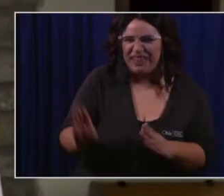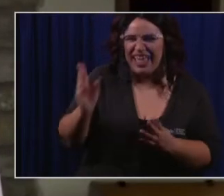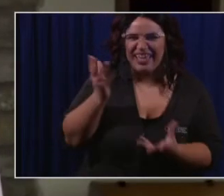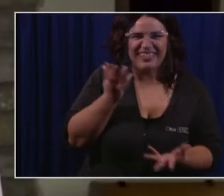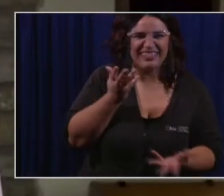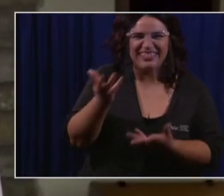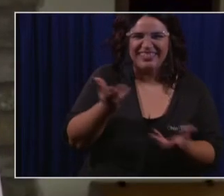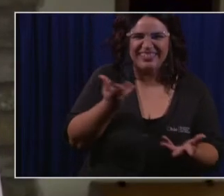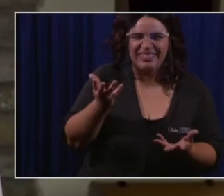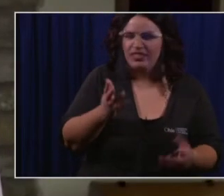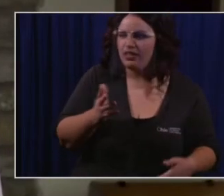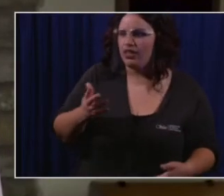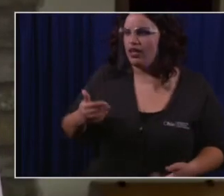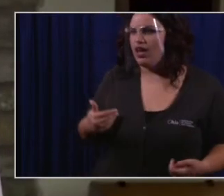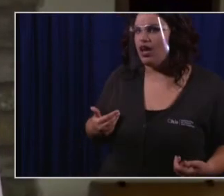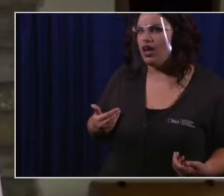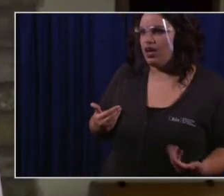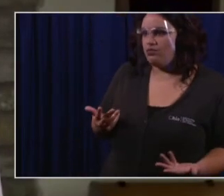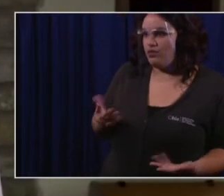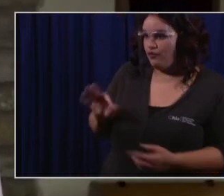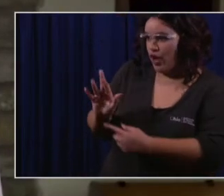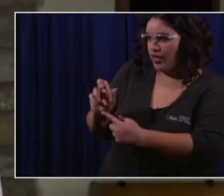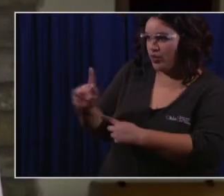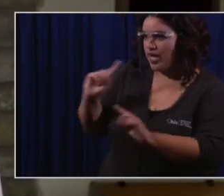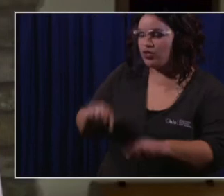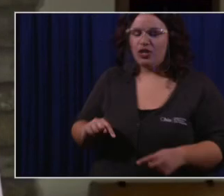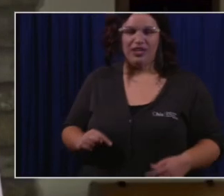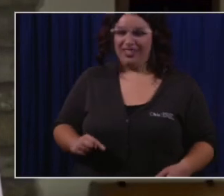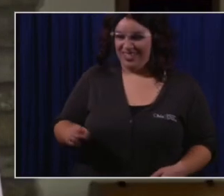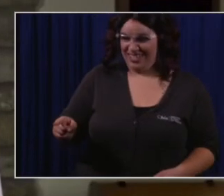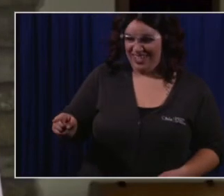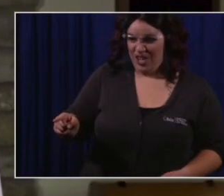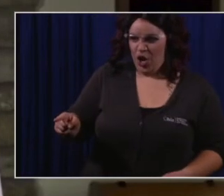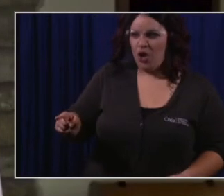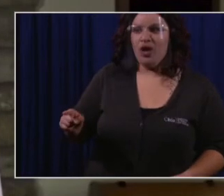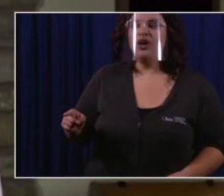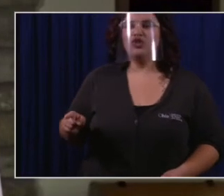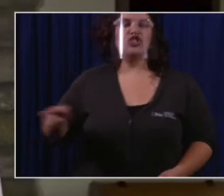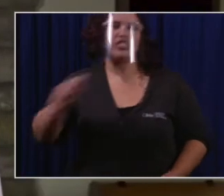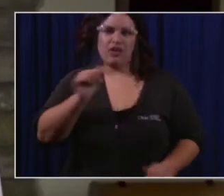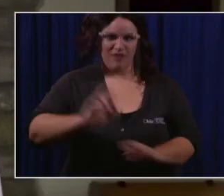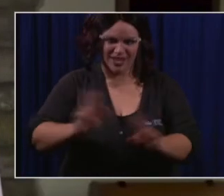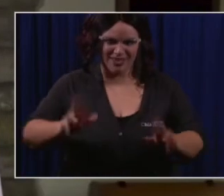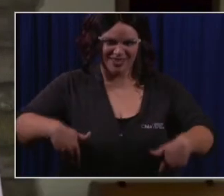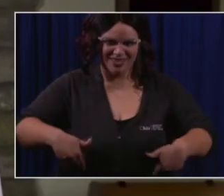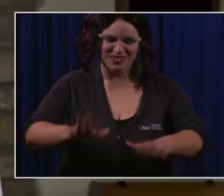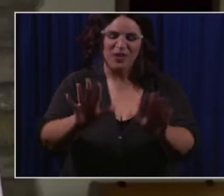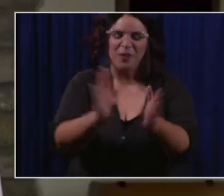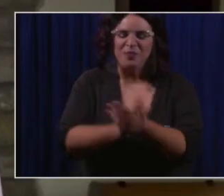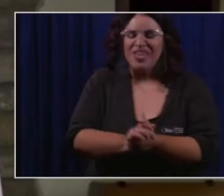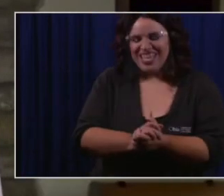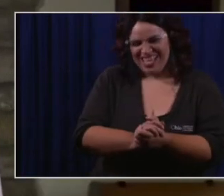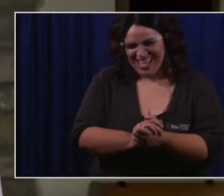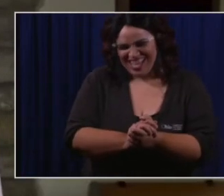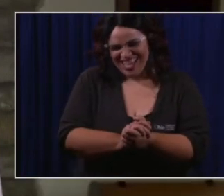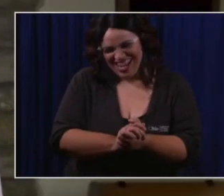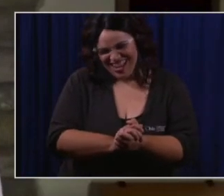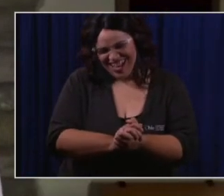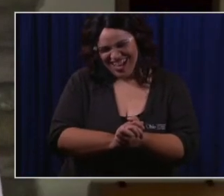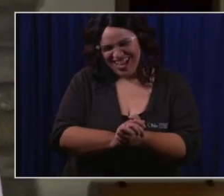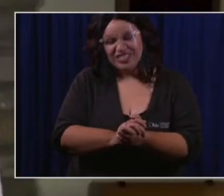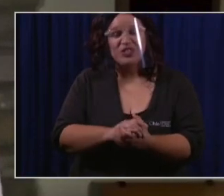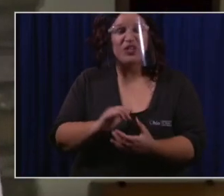that? No, Fran's not ready to answer that yet. Look, I'll tell you, we did,